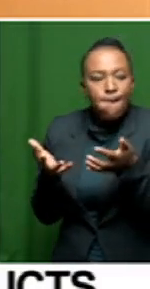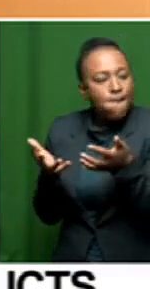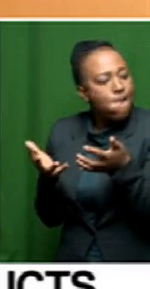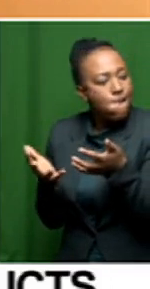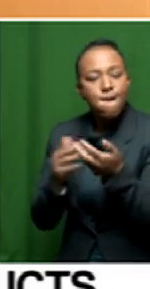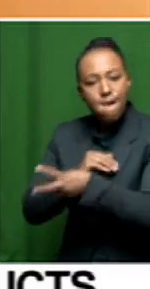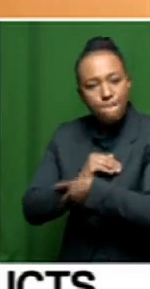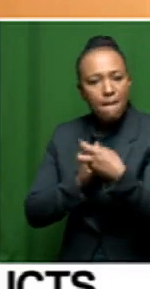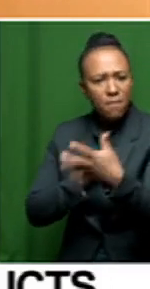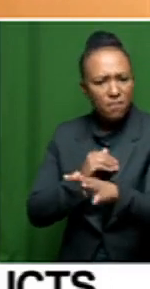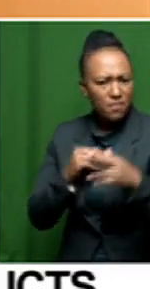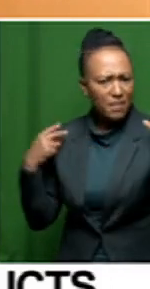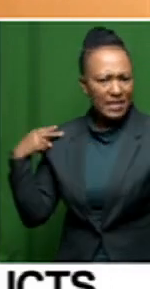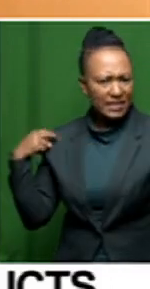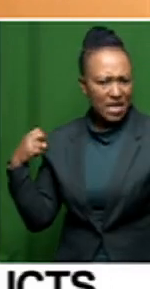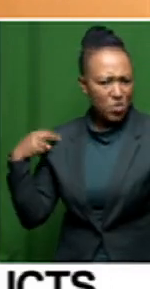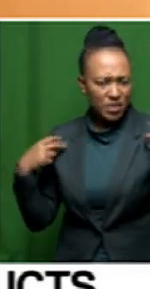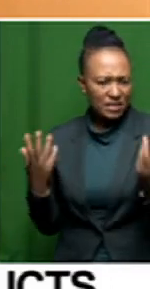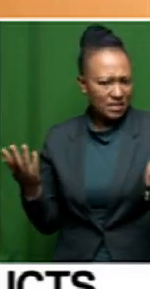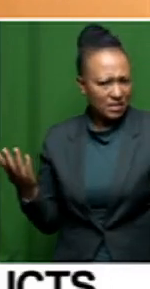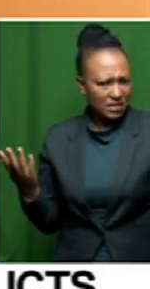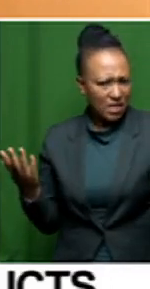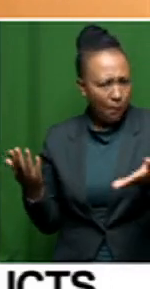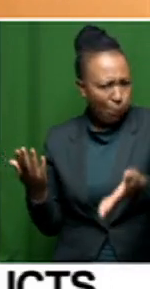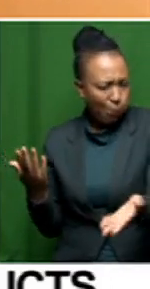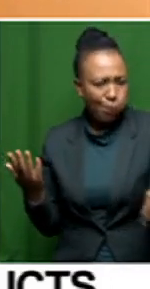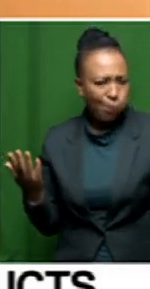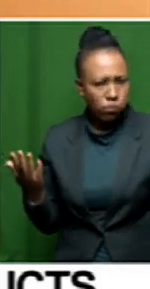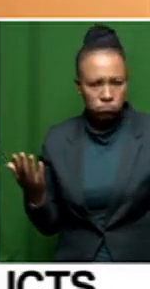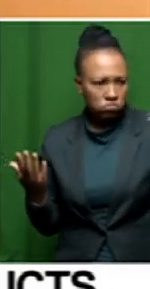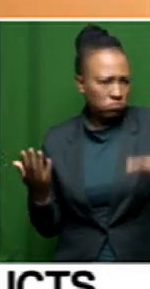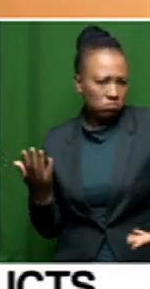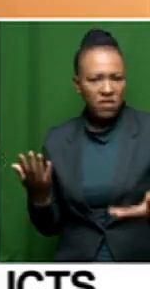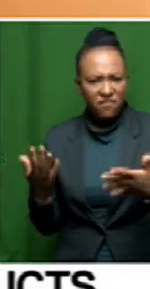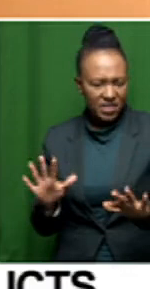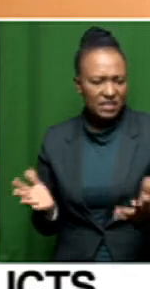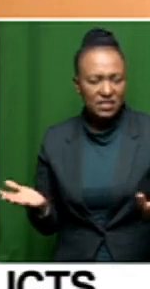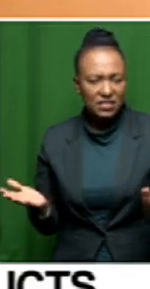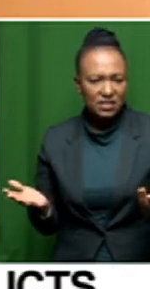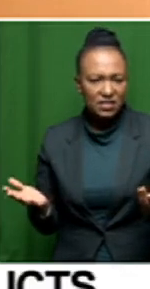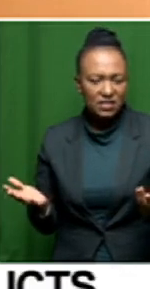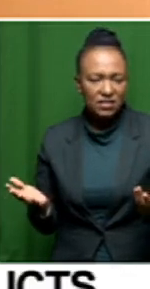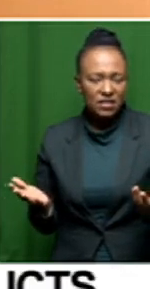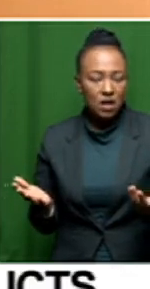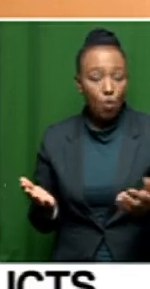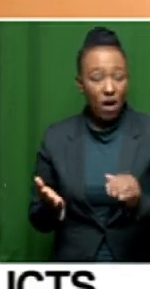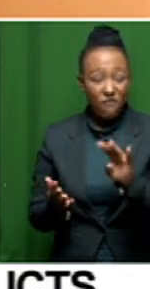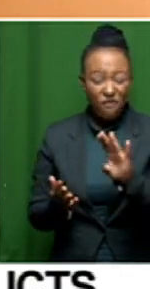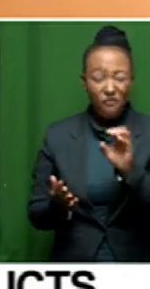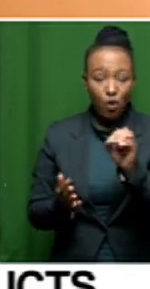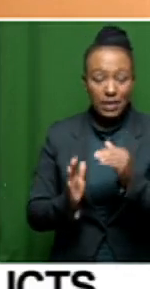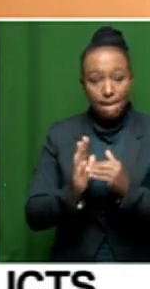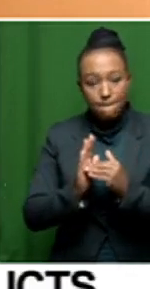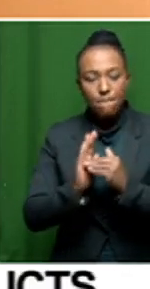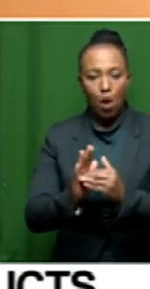security has never been cut at the facility, they've always been there, as I said, at a cost of a whopping 40